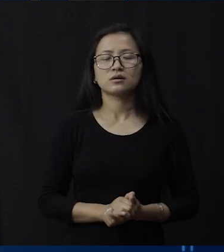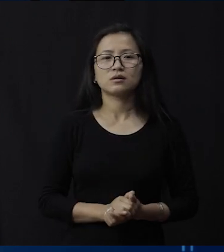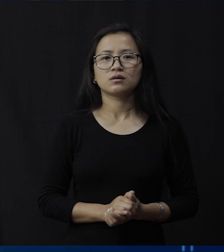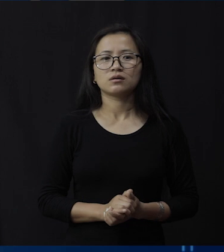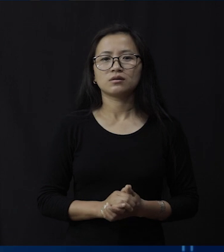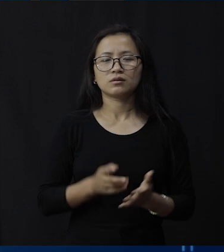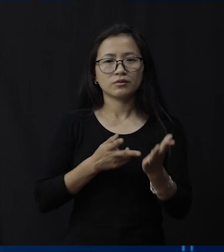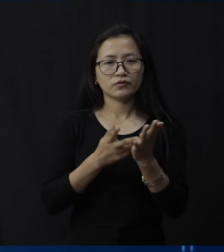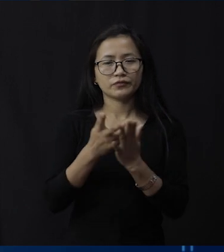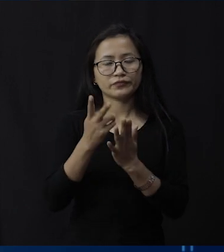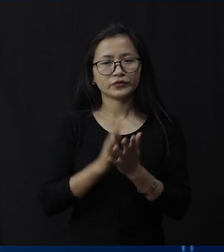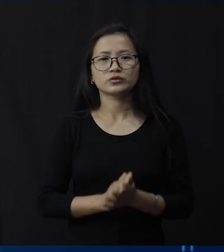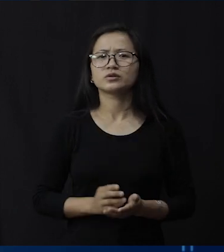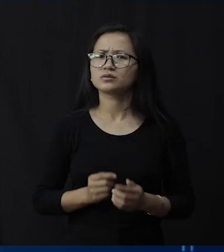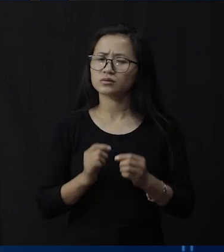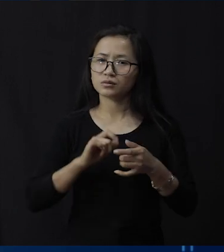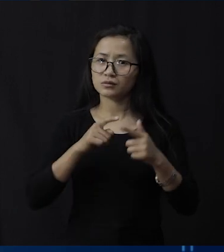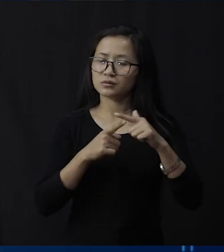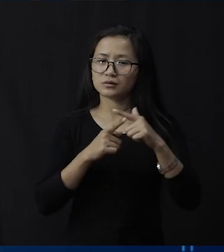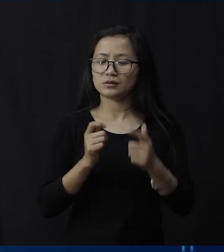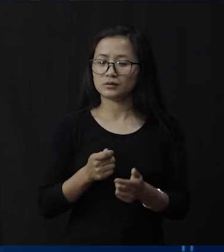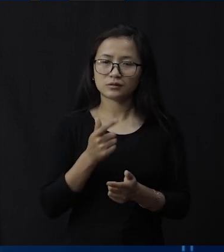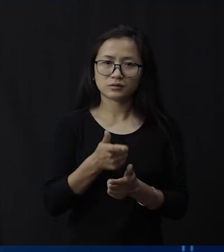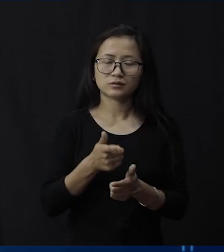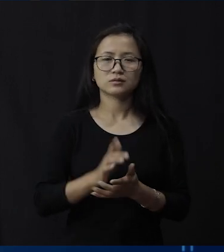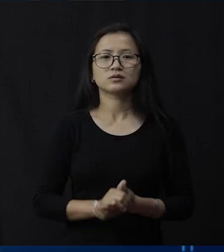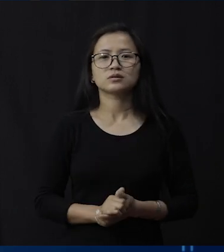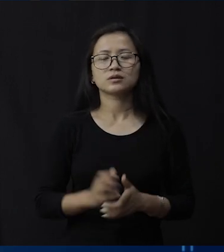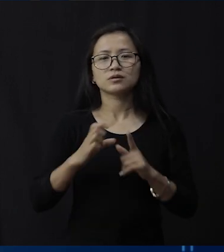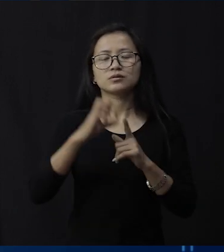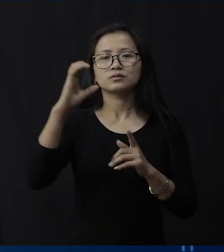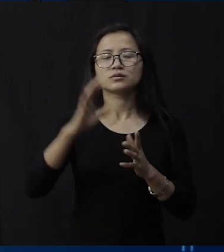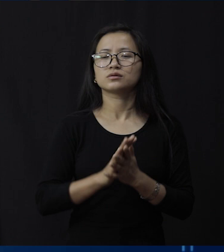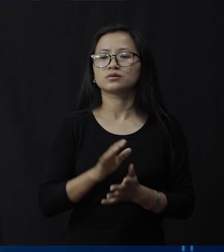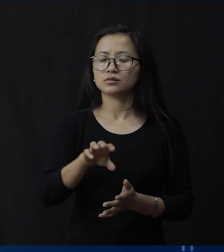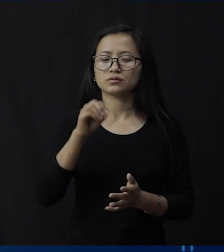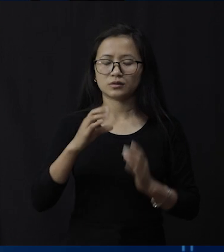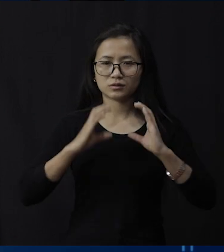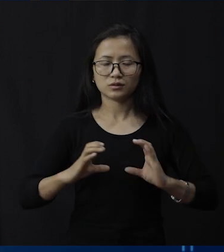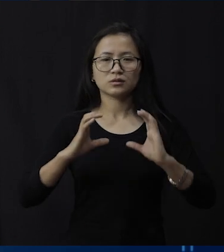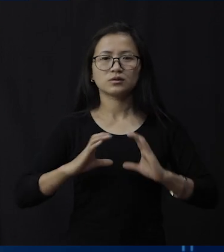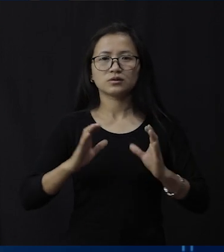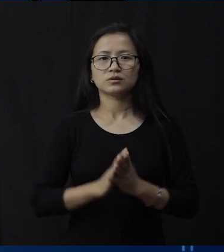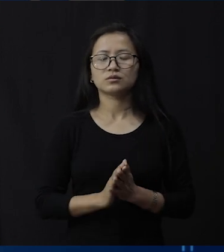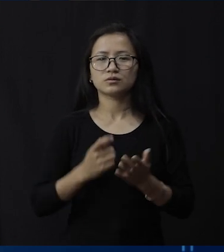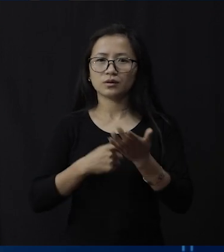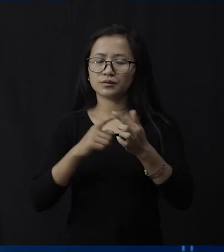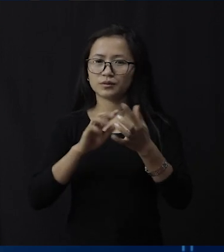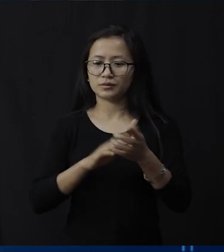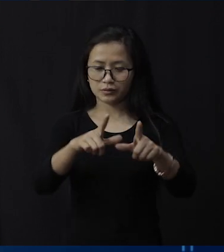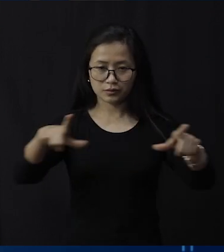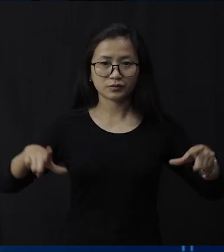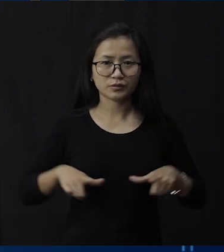The villagers pay taxes, okay? Then the DC also takes care of the revenue,